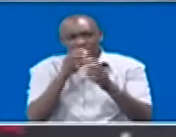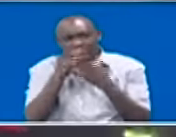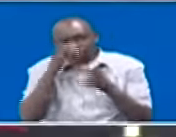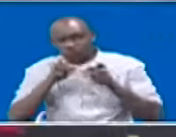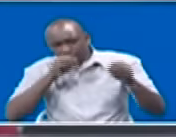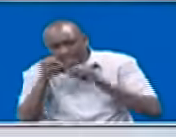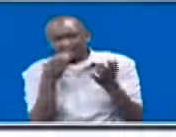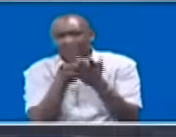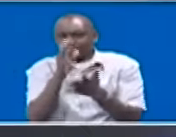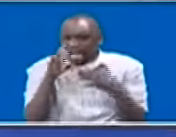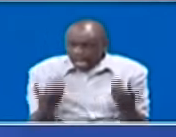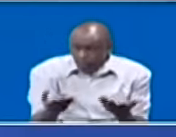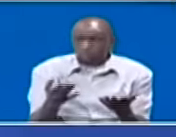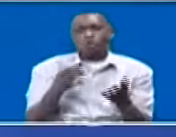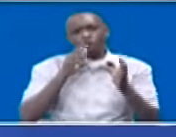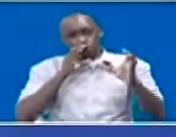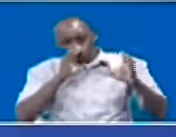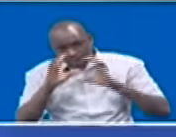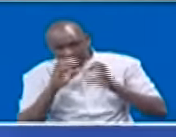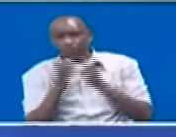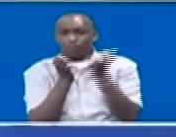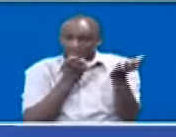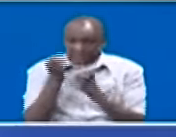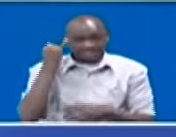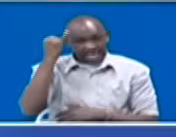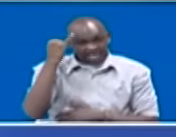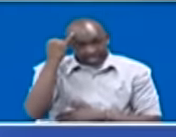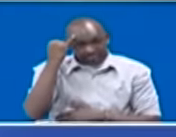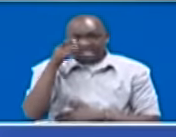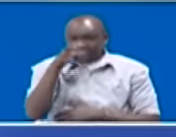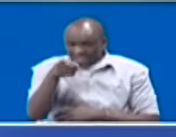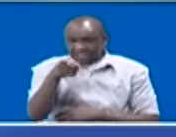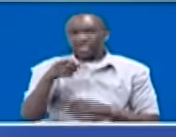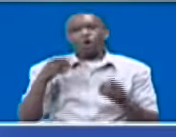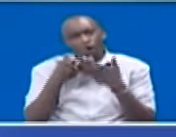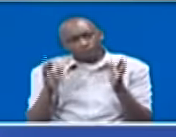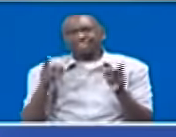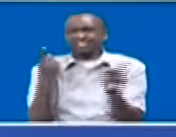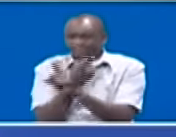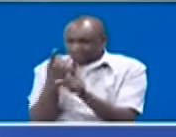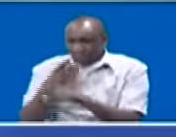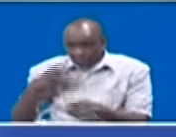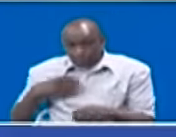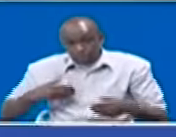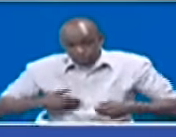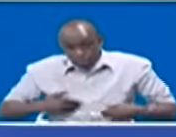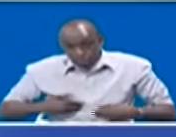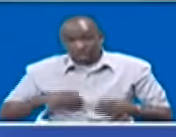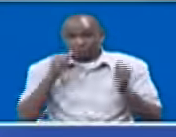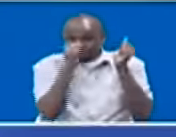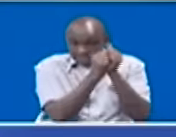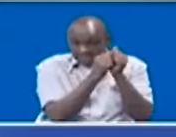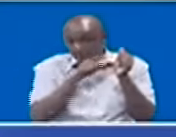their finances. It involves a competition for business ideas. Blaze is open to all Safaricom prepaid youth subscribers aged between 10